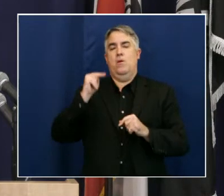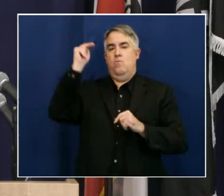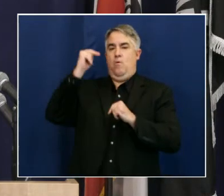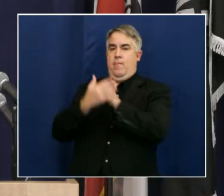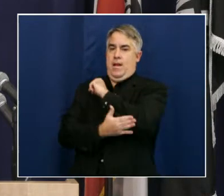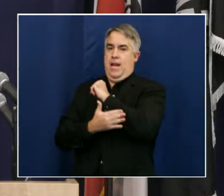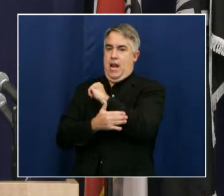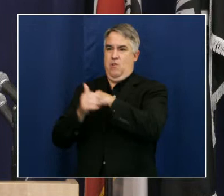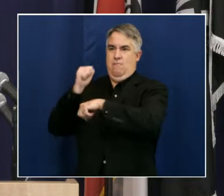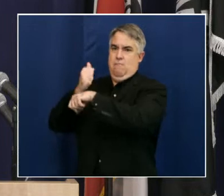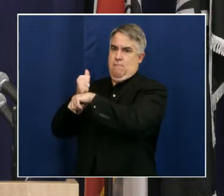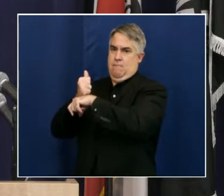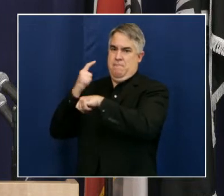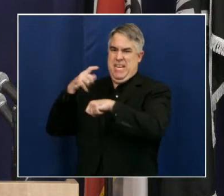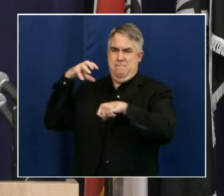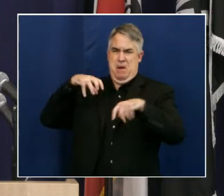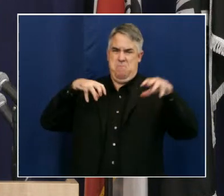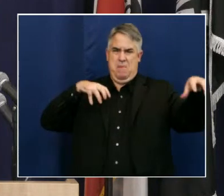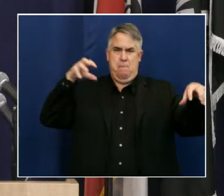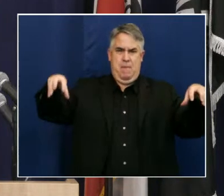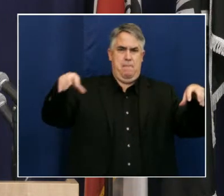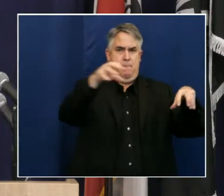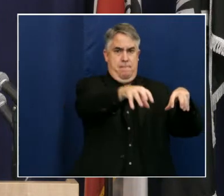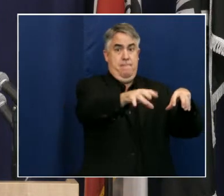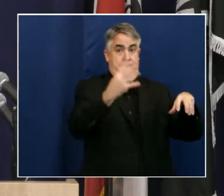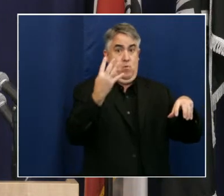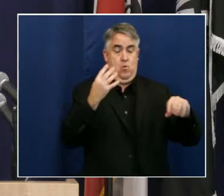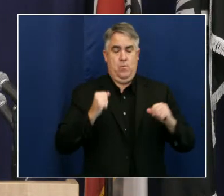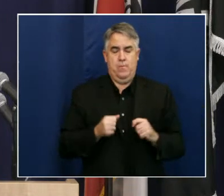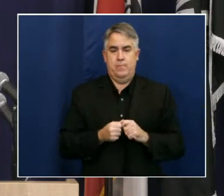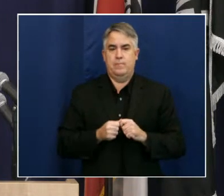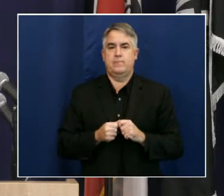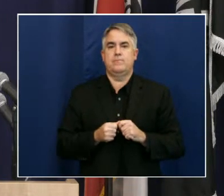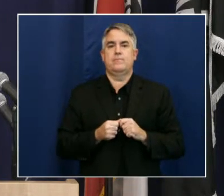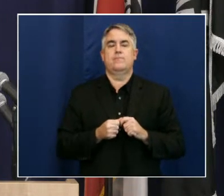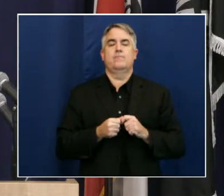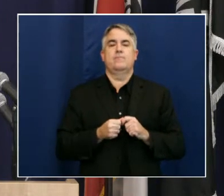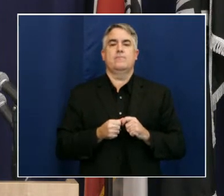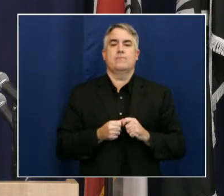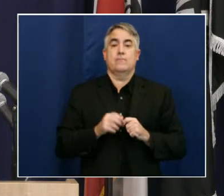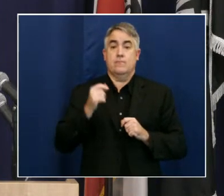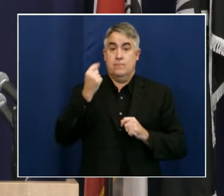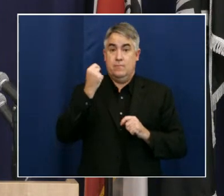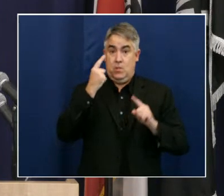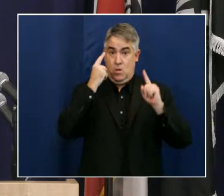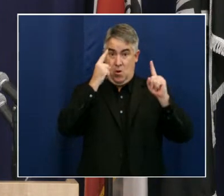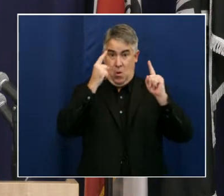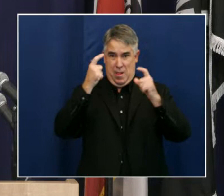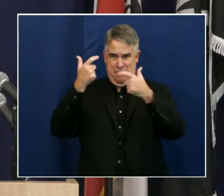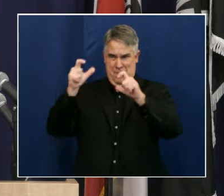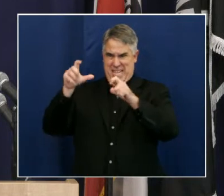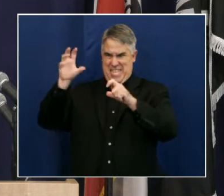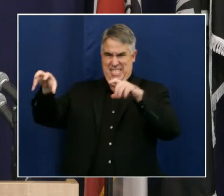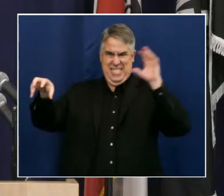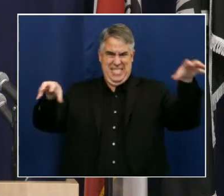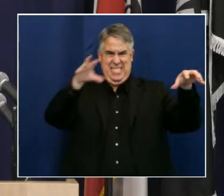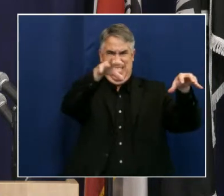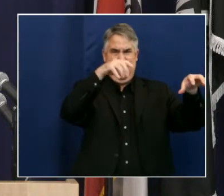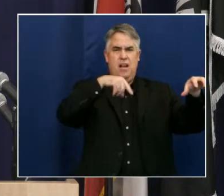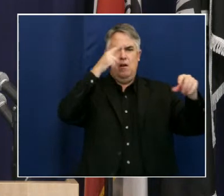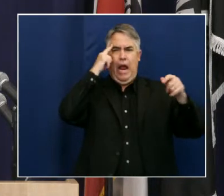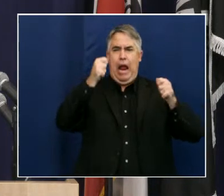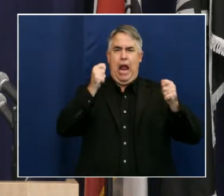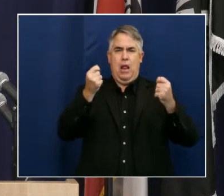on securing all of the things that need to go into those, but we want to build out and have 4 countywide vaccine superstations that will